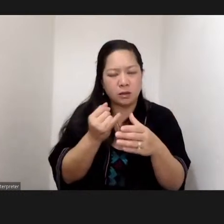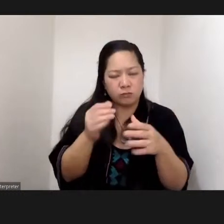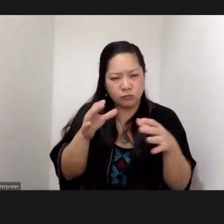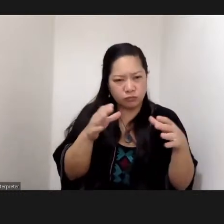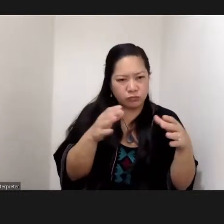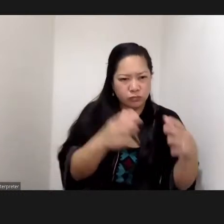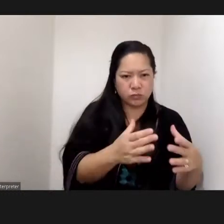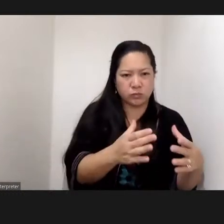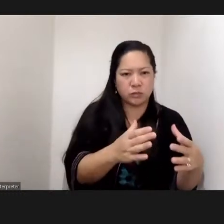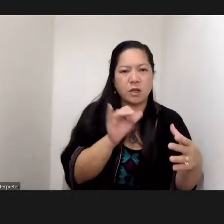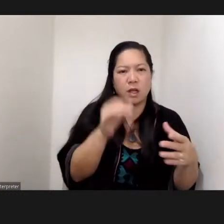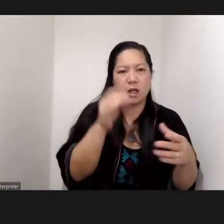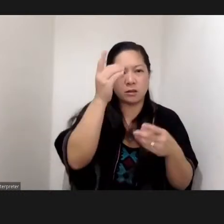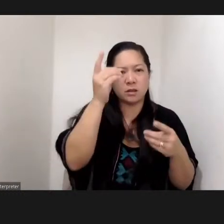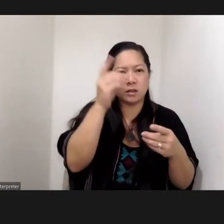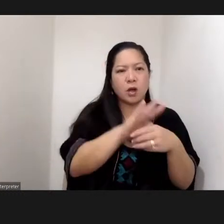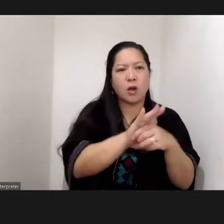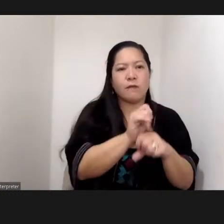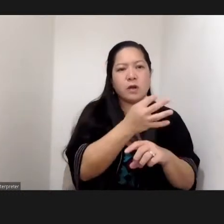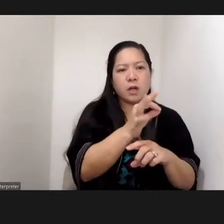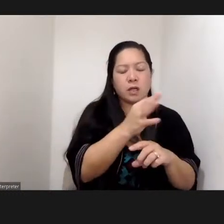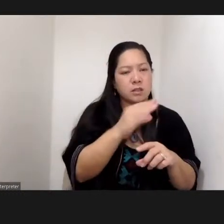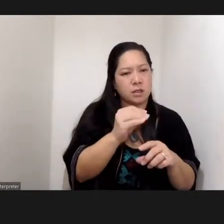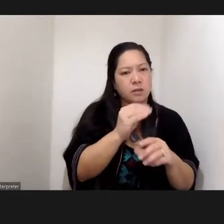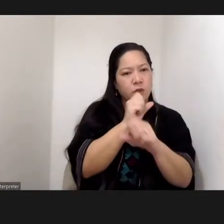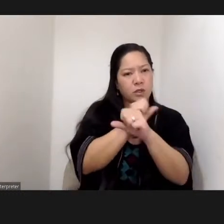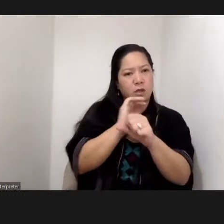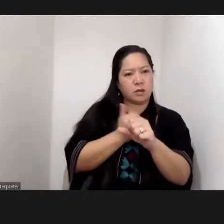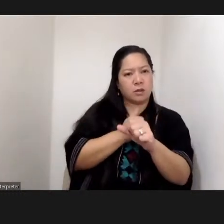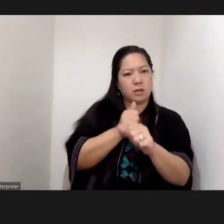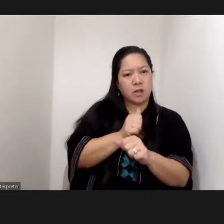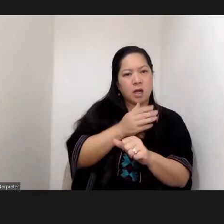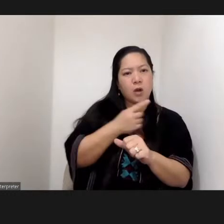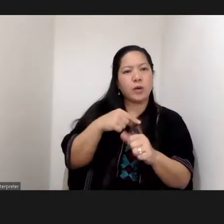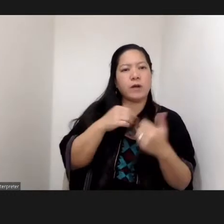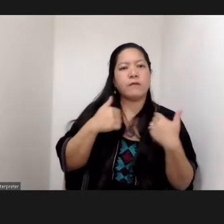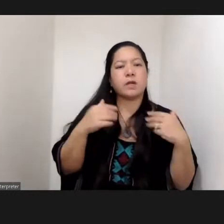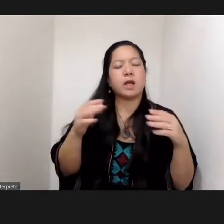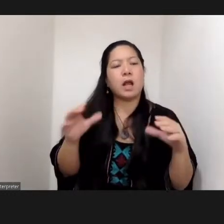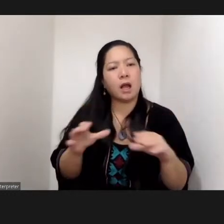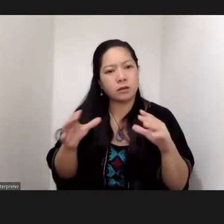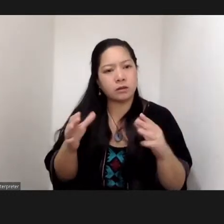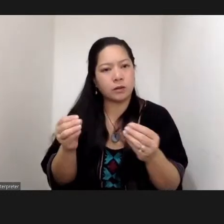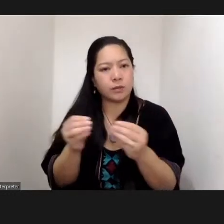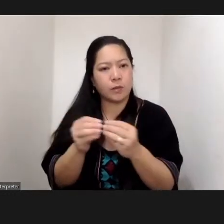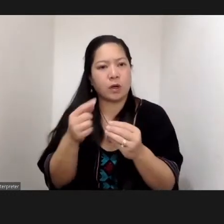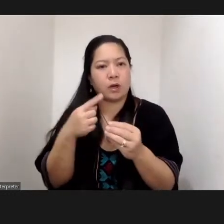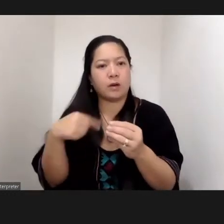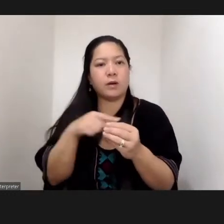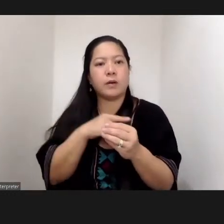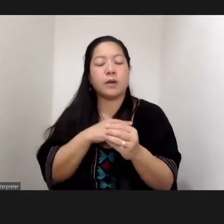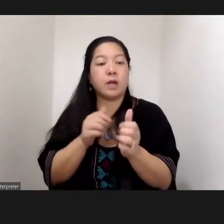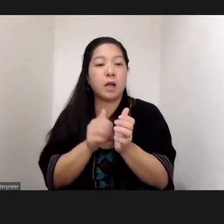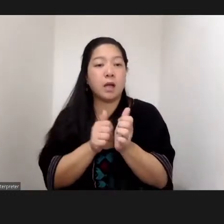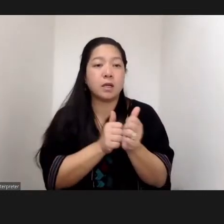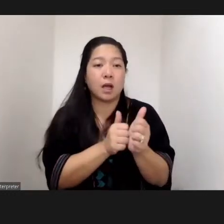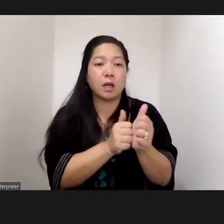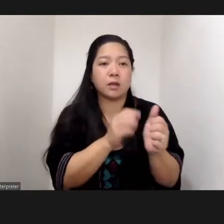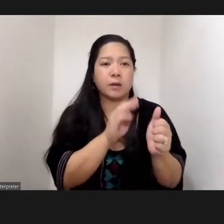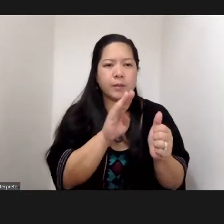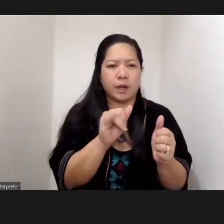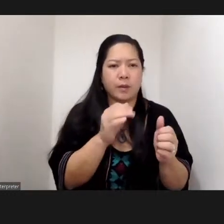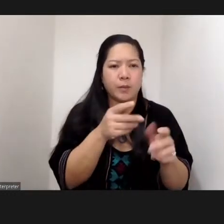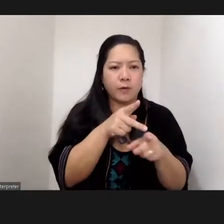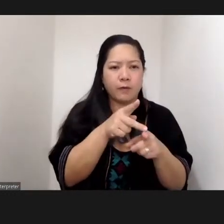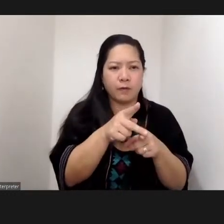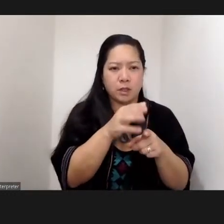with the mechanism to take actions rooted in law, guided by democracy, and implemented